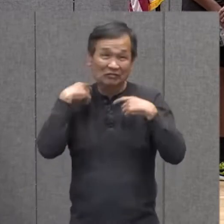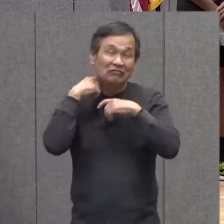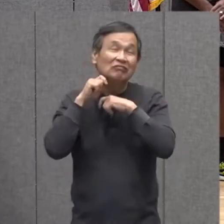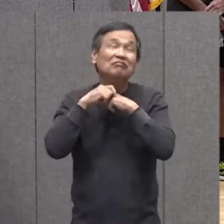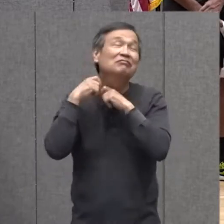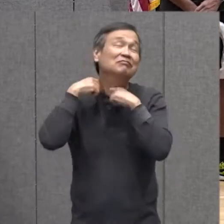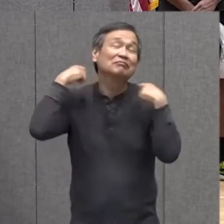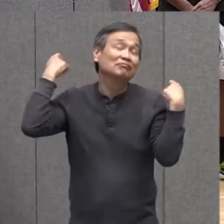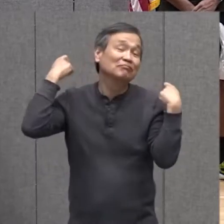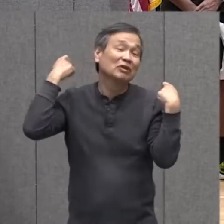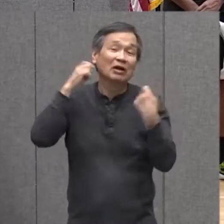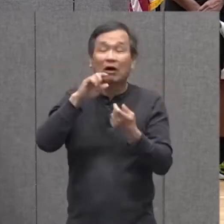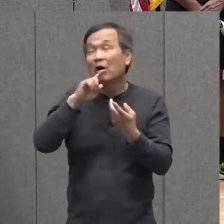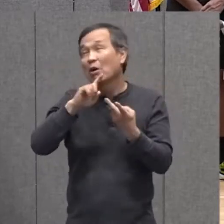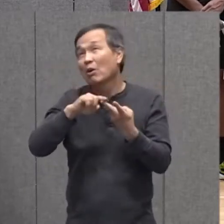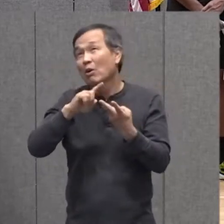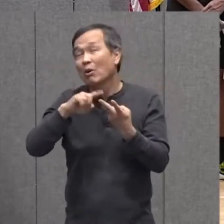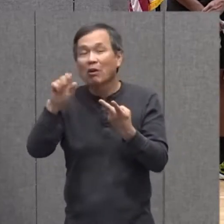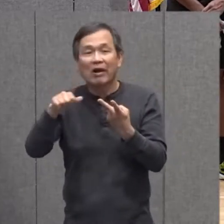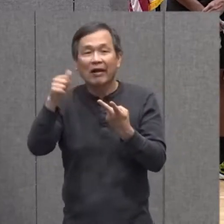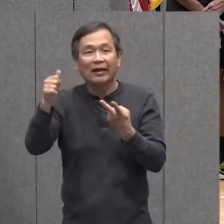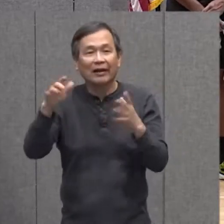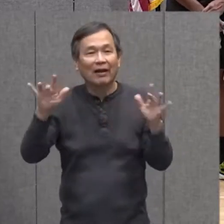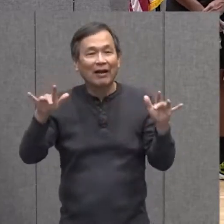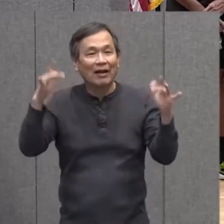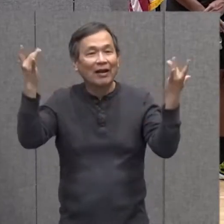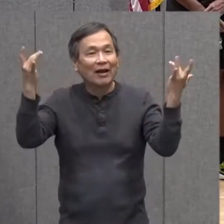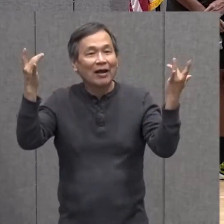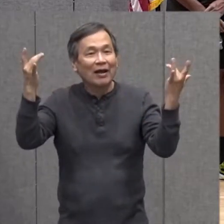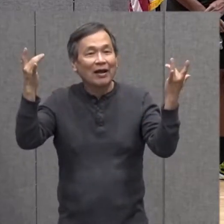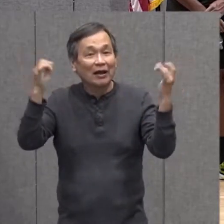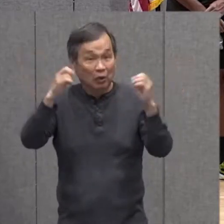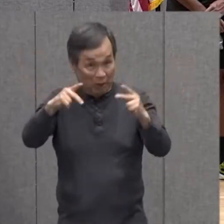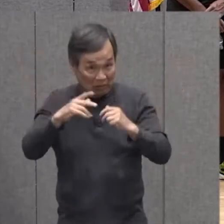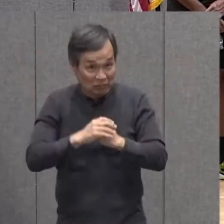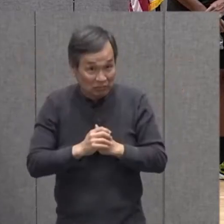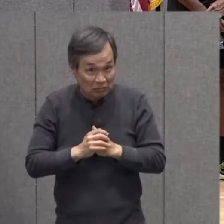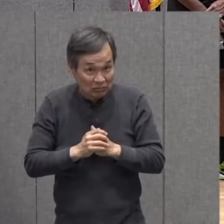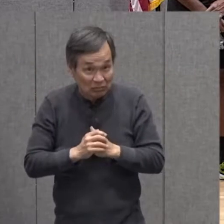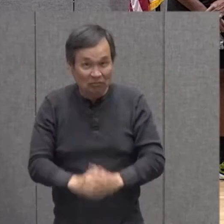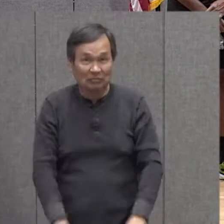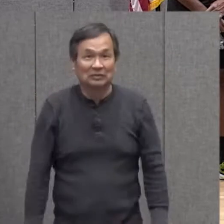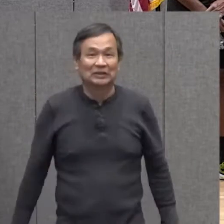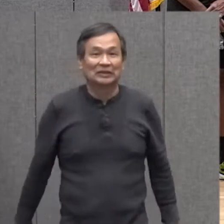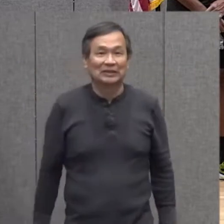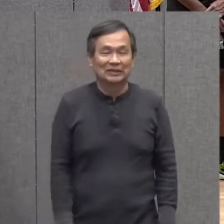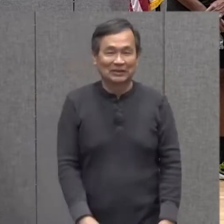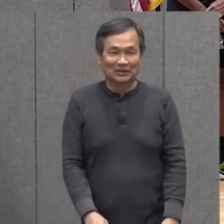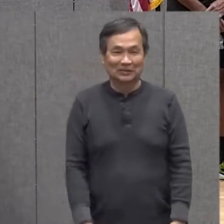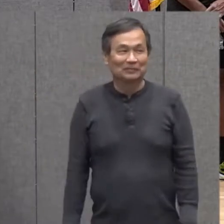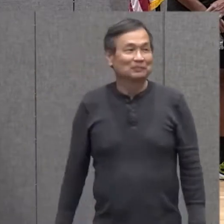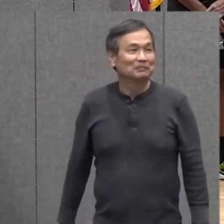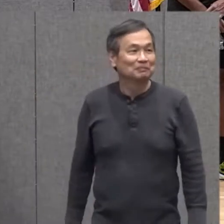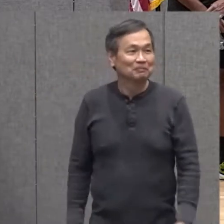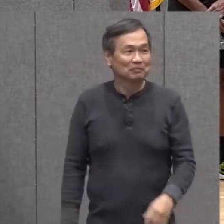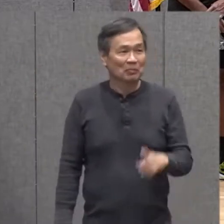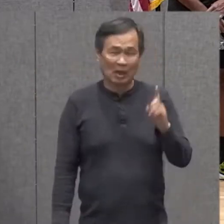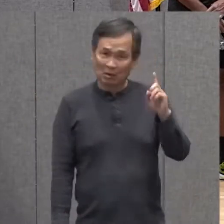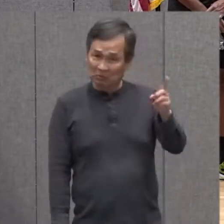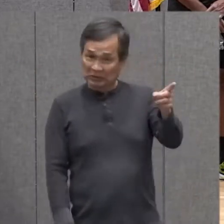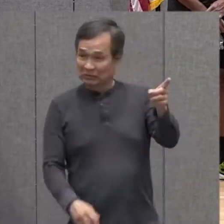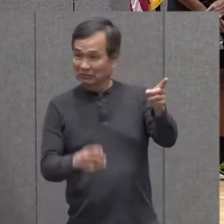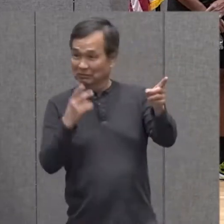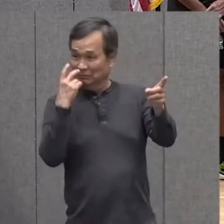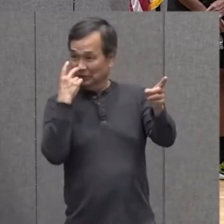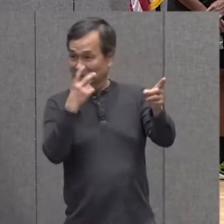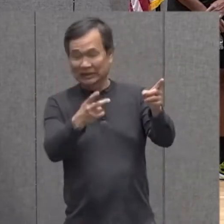You can use a scarf or any kind of lightweight material. Algunos tienen banderas en la casa o alguna cosa liviana que puedan tirar. But for most of